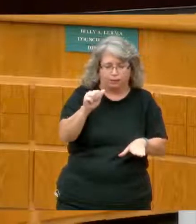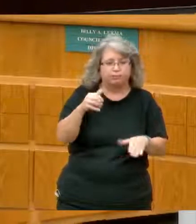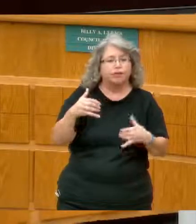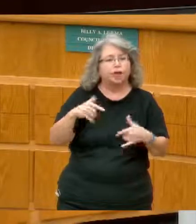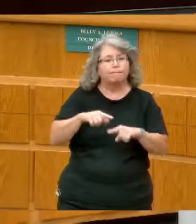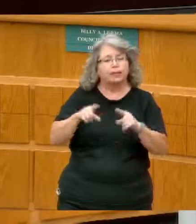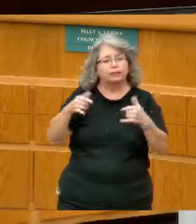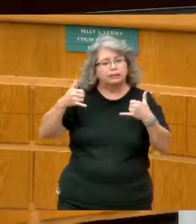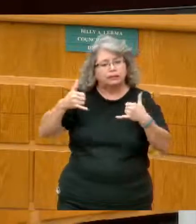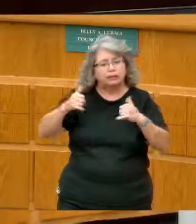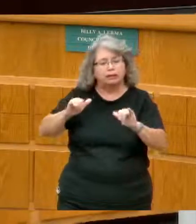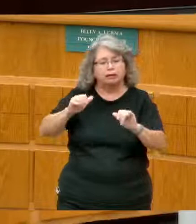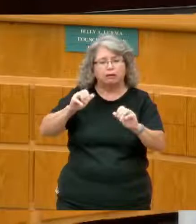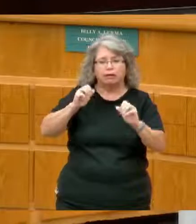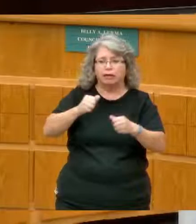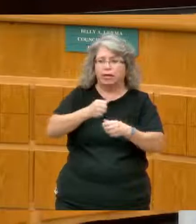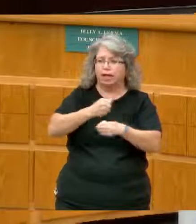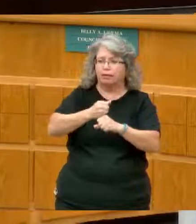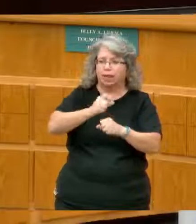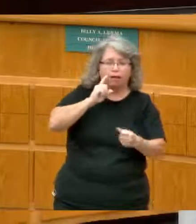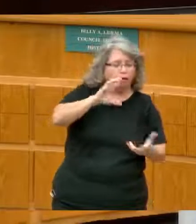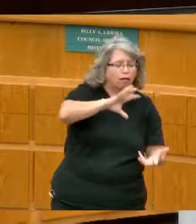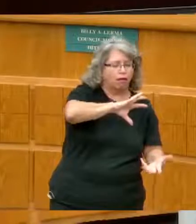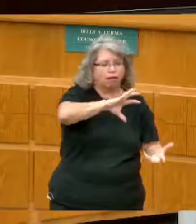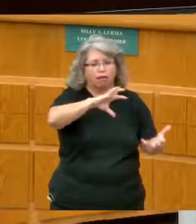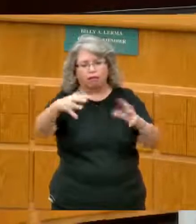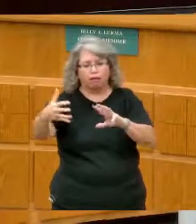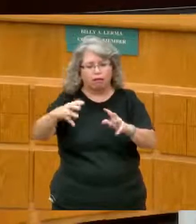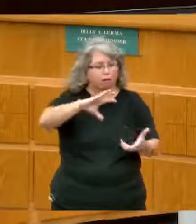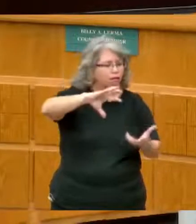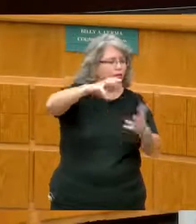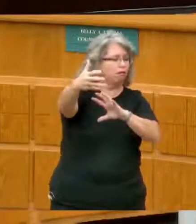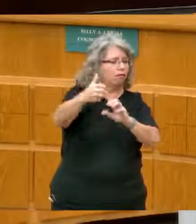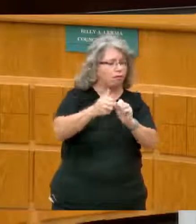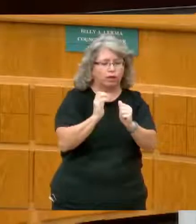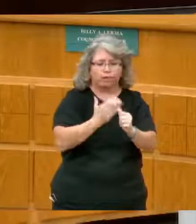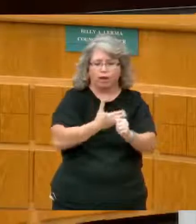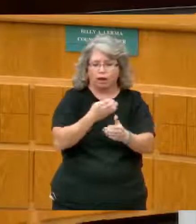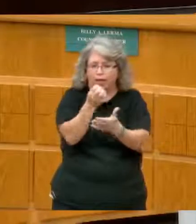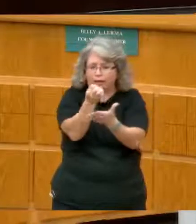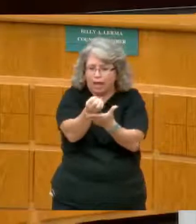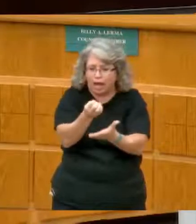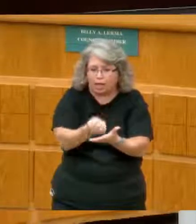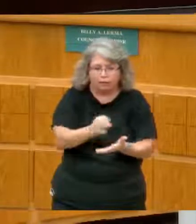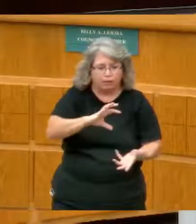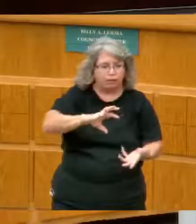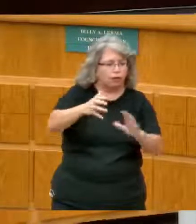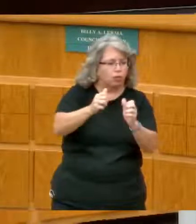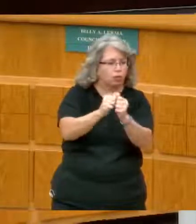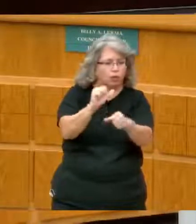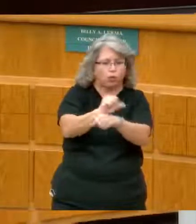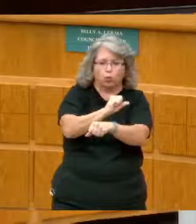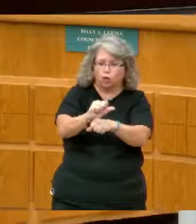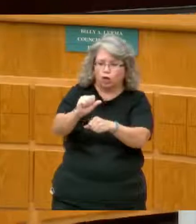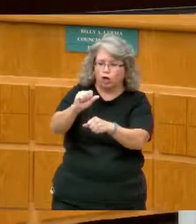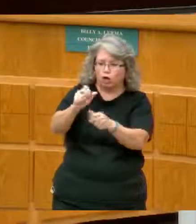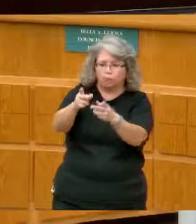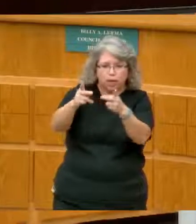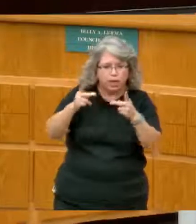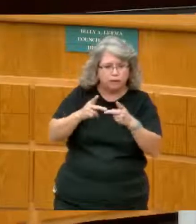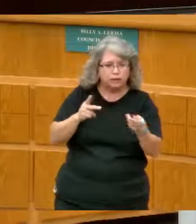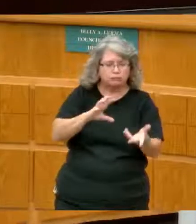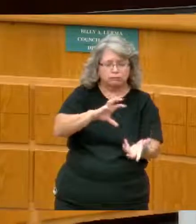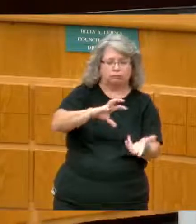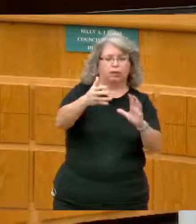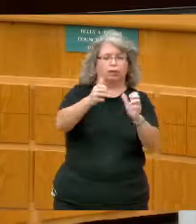for chaos in our economy, chaos in our workforce, chaos in our urgent care clinics,